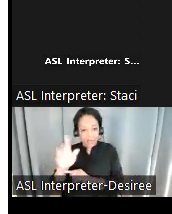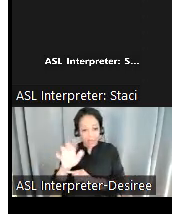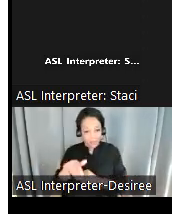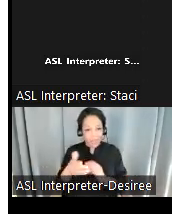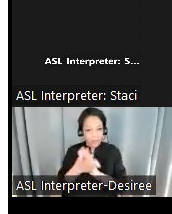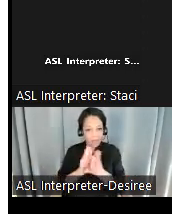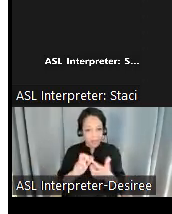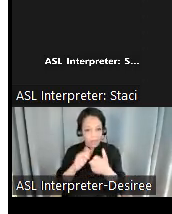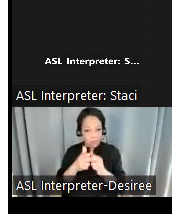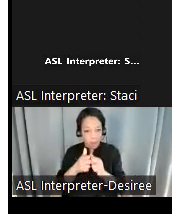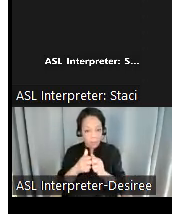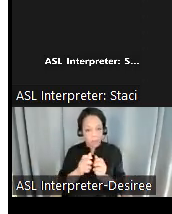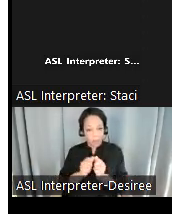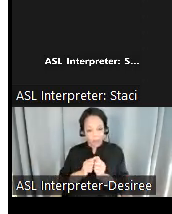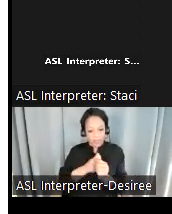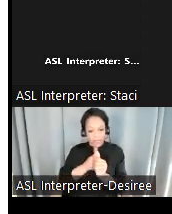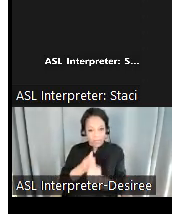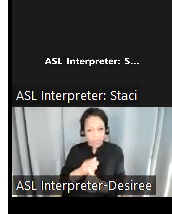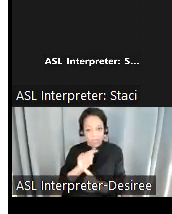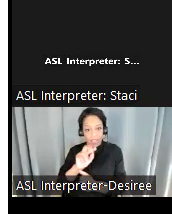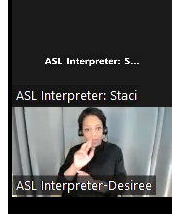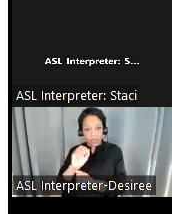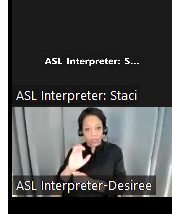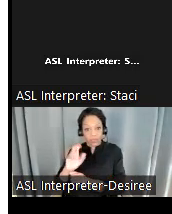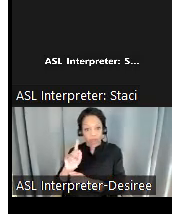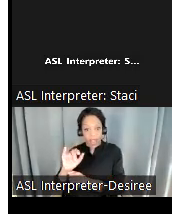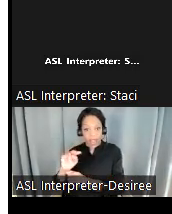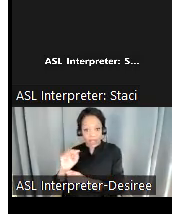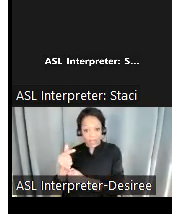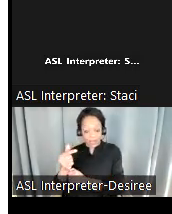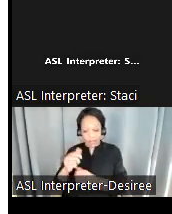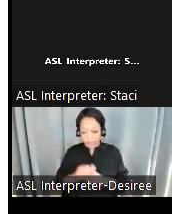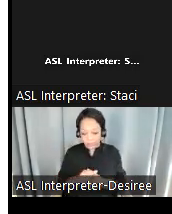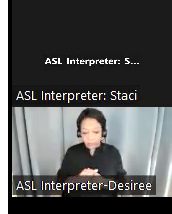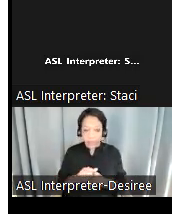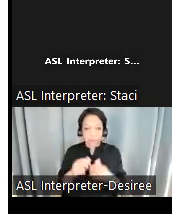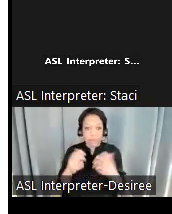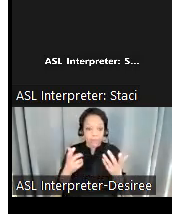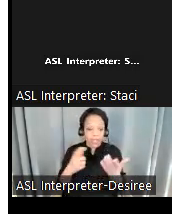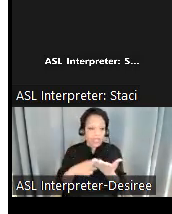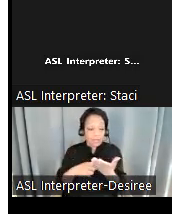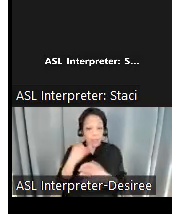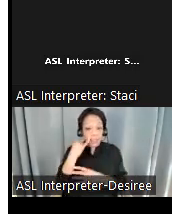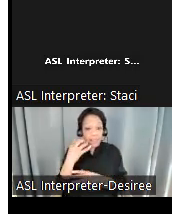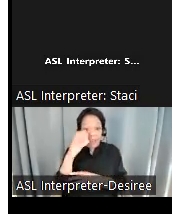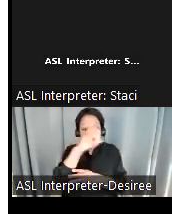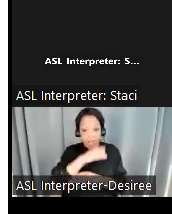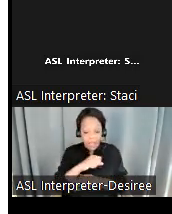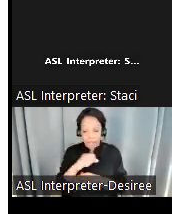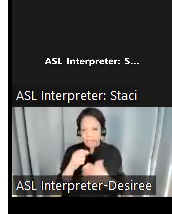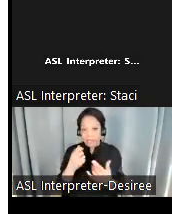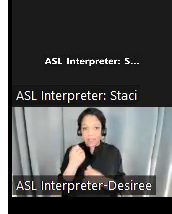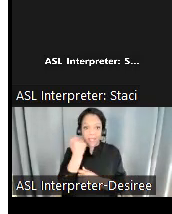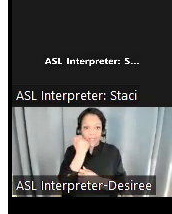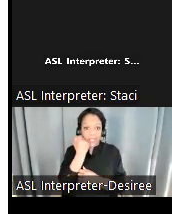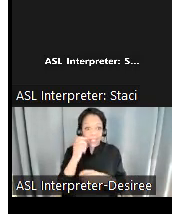When we are trying to ensure proper scheduling, and I'm thinking, man, if I missed a dentist appointment, I get like 85 texts, right? Like they are on it.